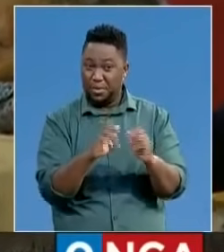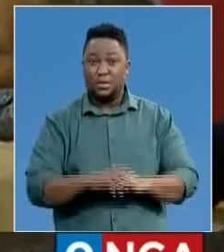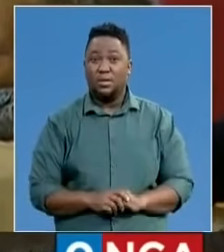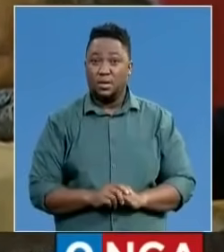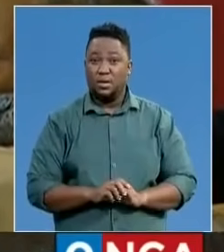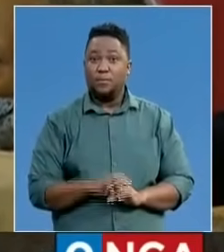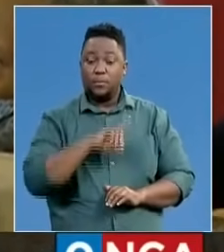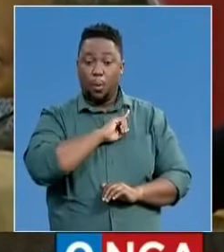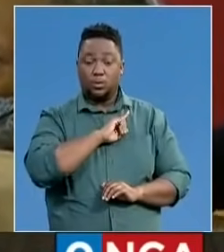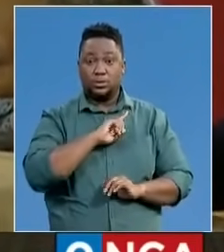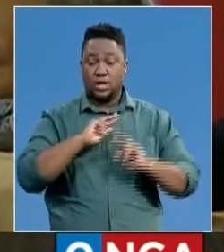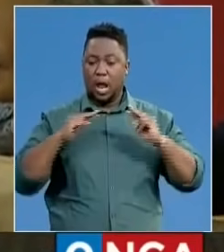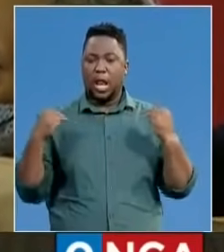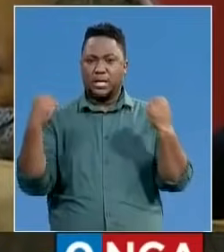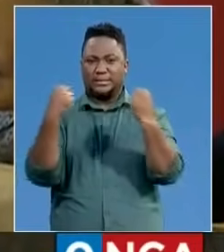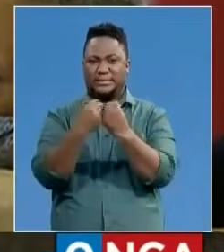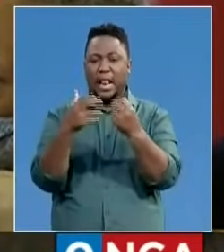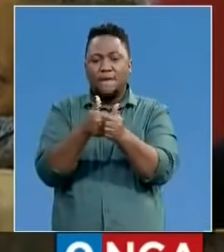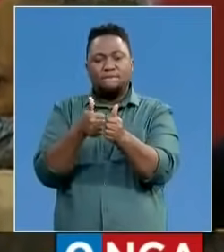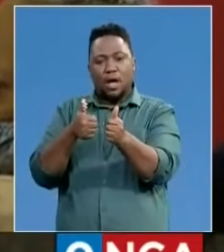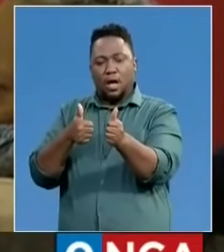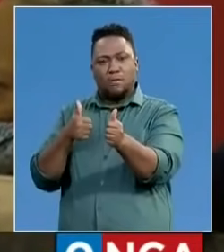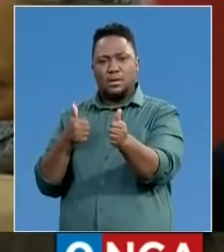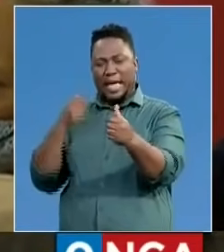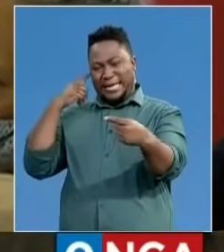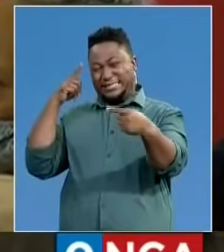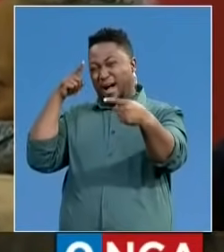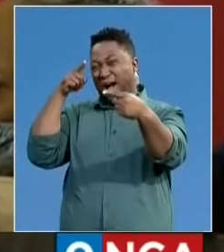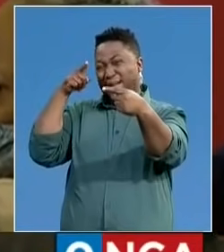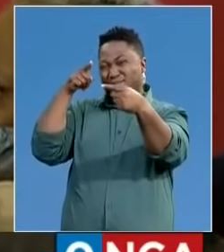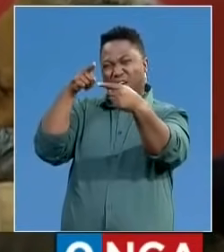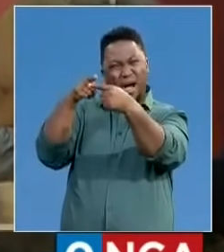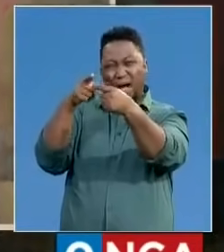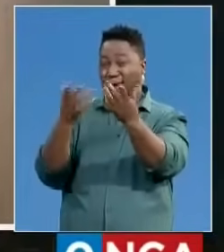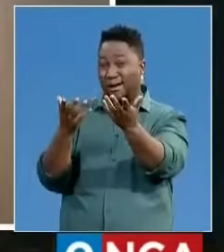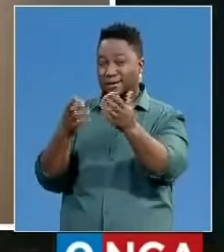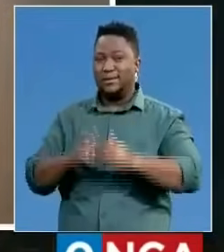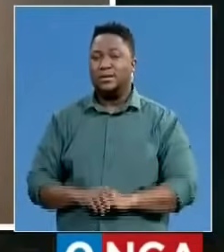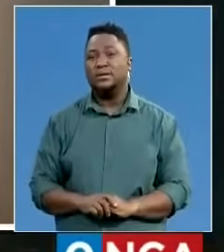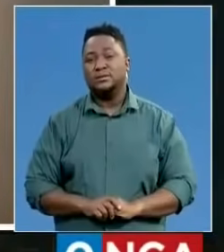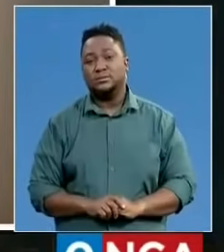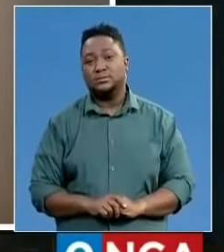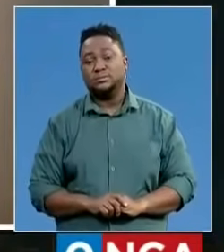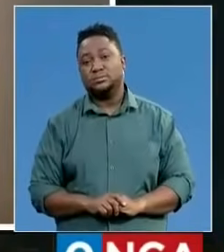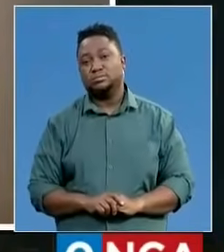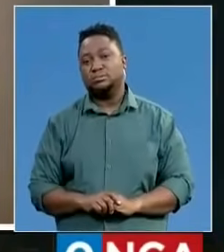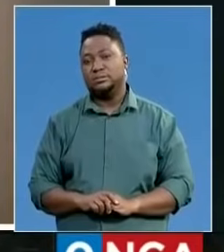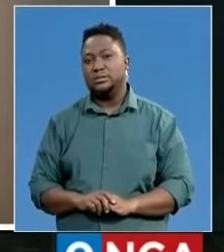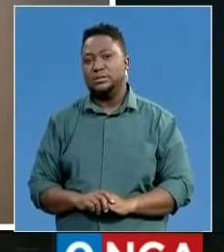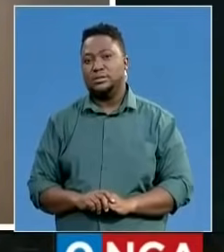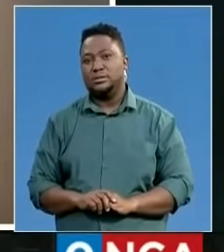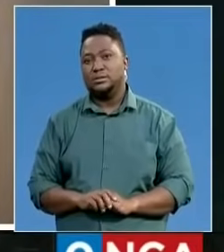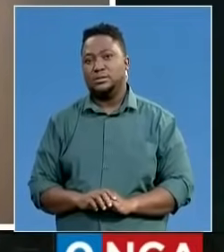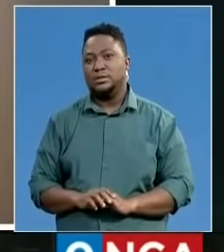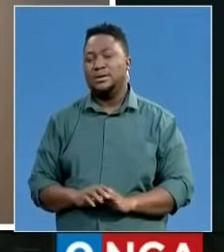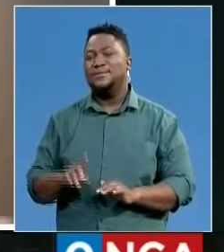when nationally we're already so far behind as far as targets? I think it's, Thembekile, it's more about